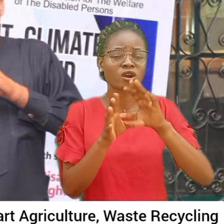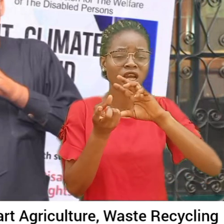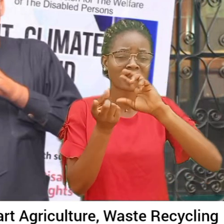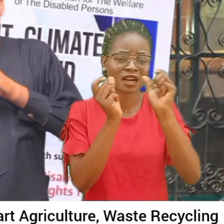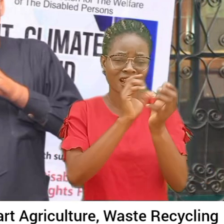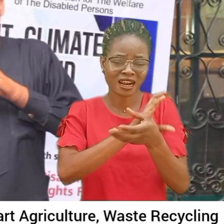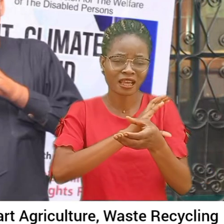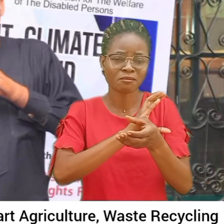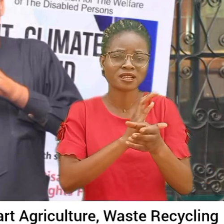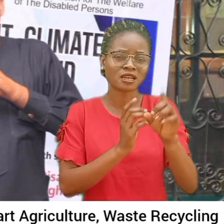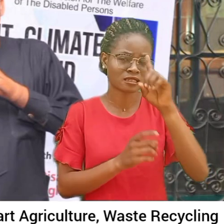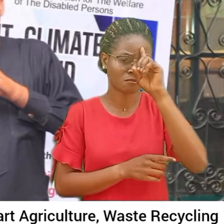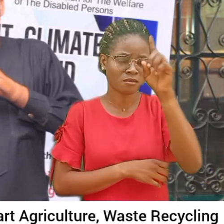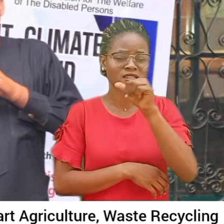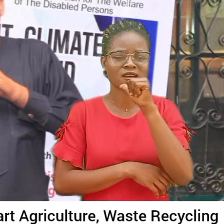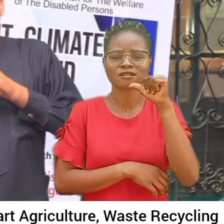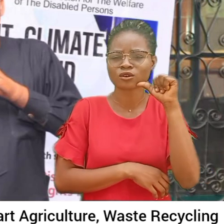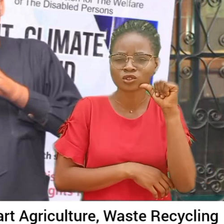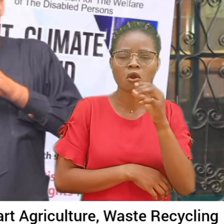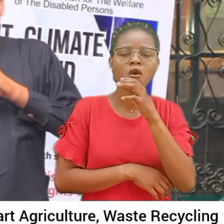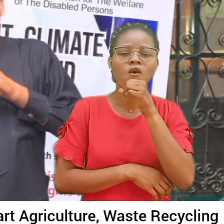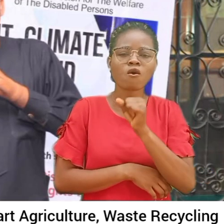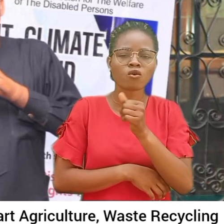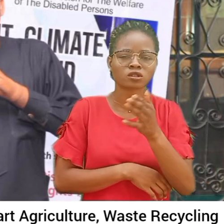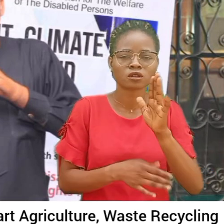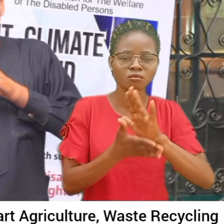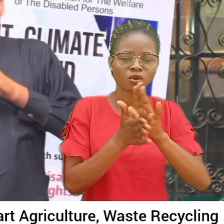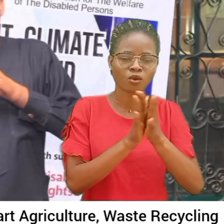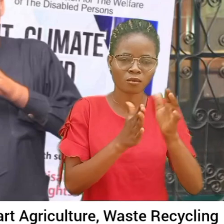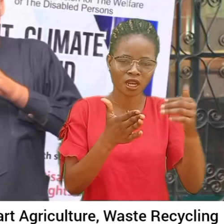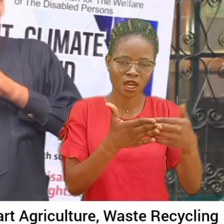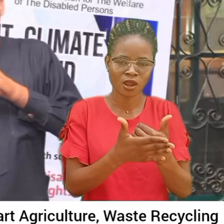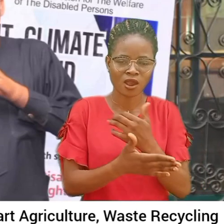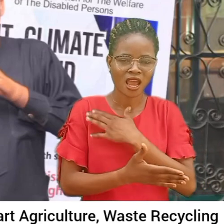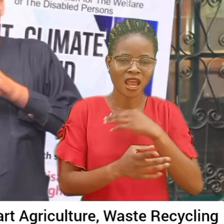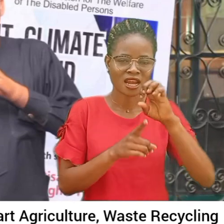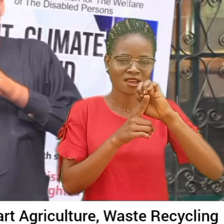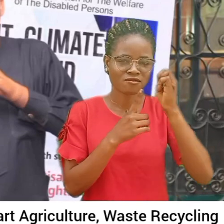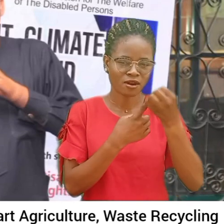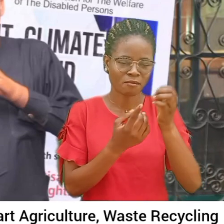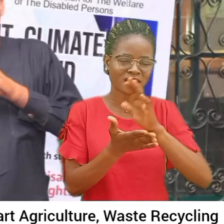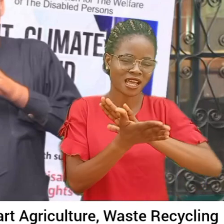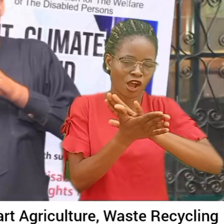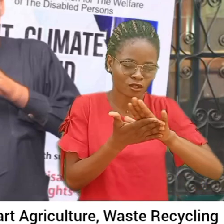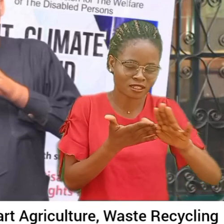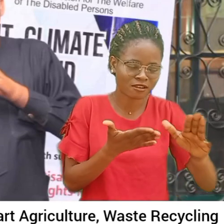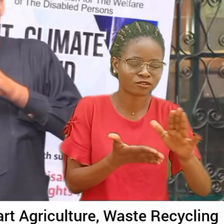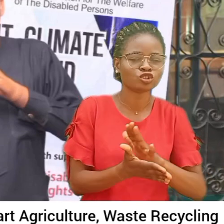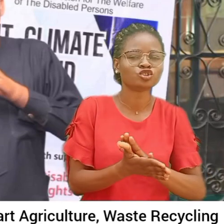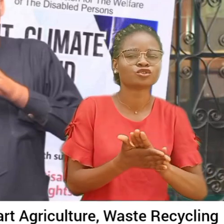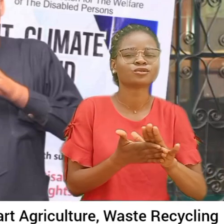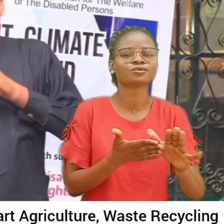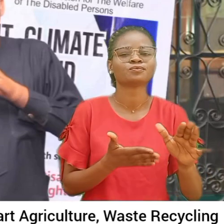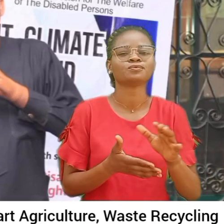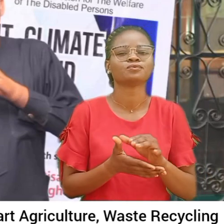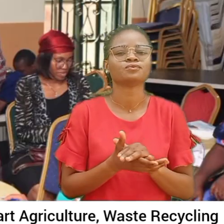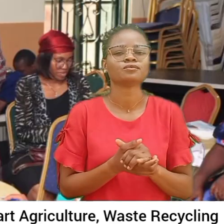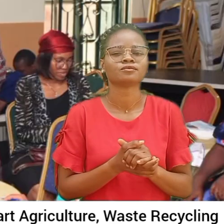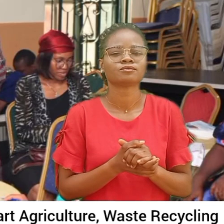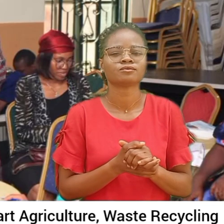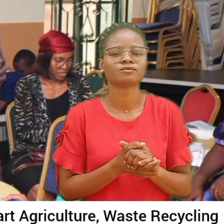agriculture, waste recycling, and environmental conservation.